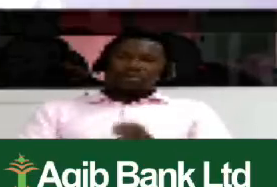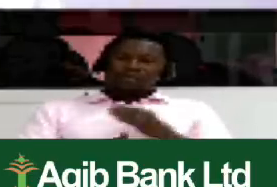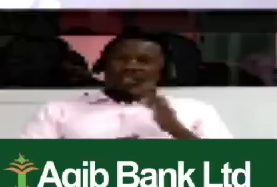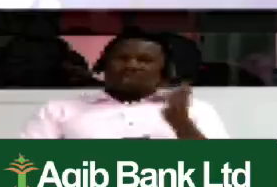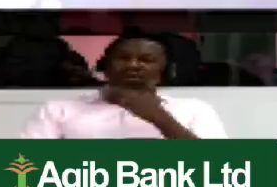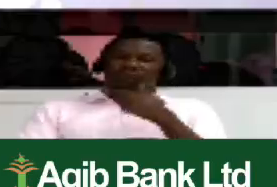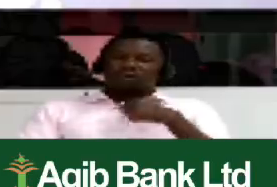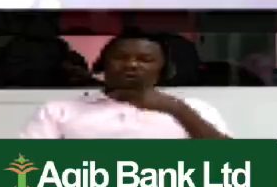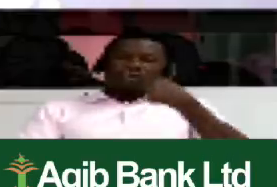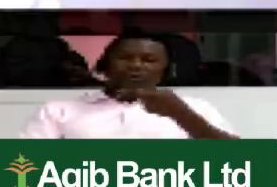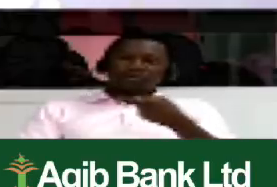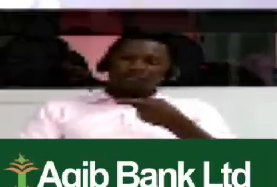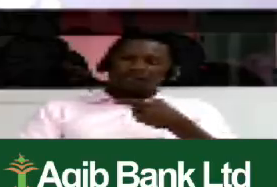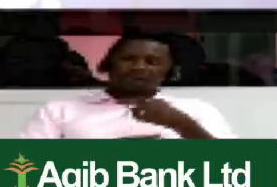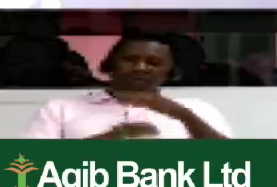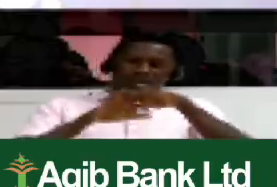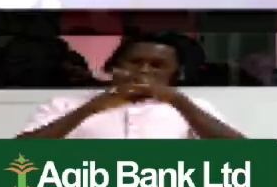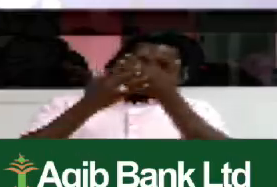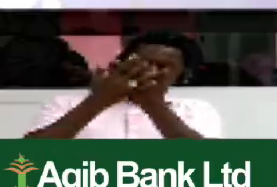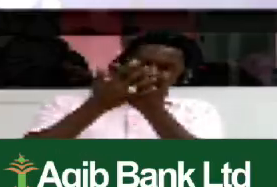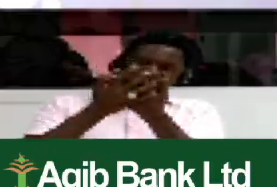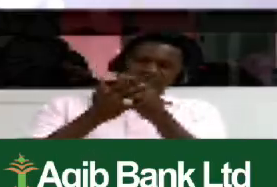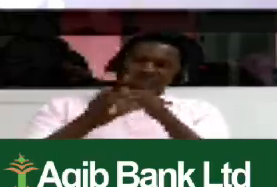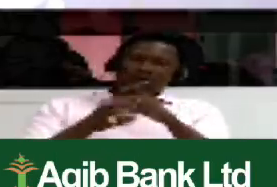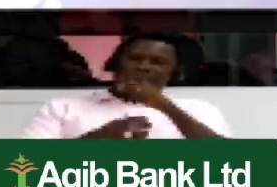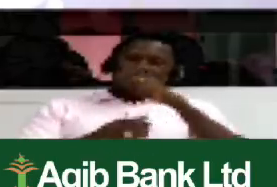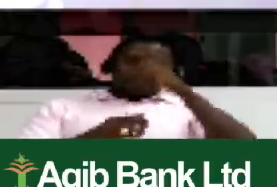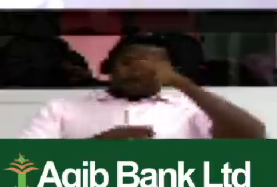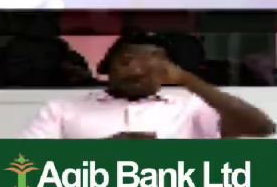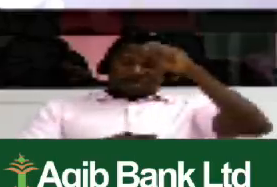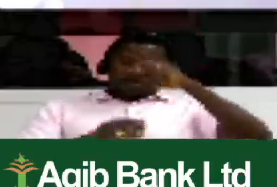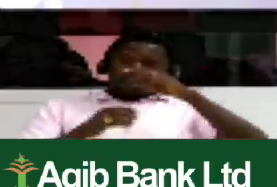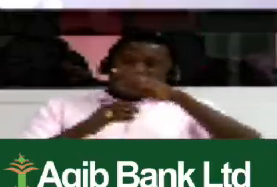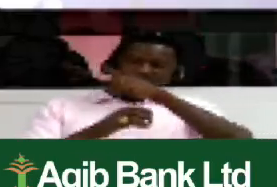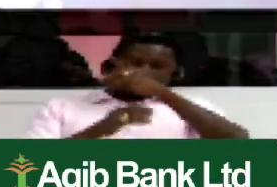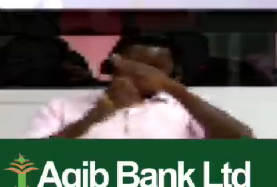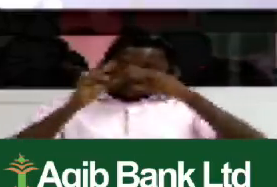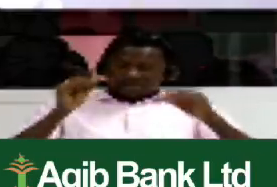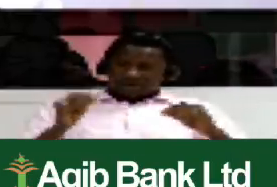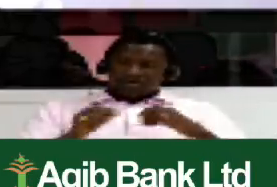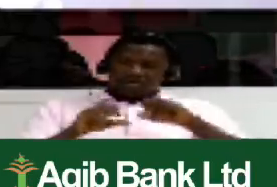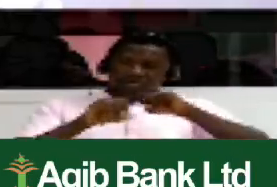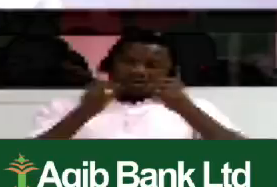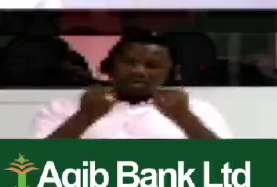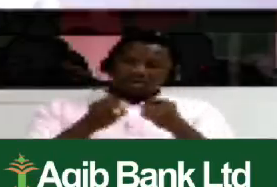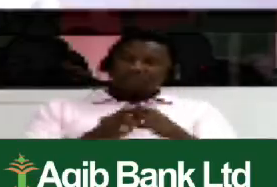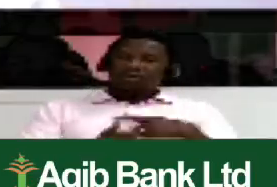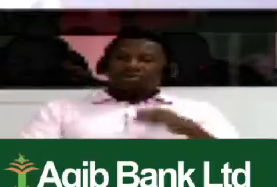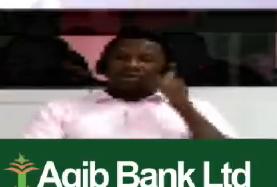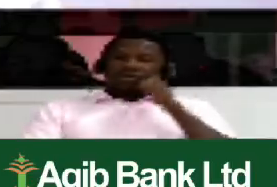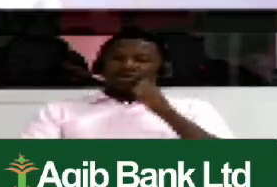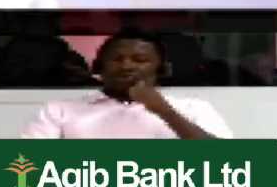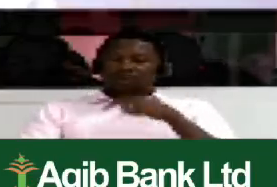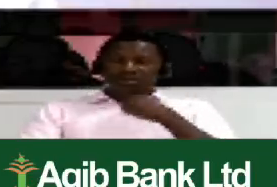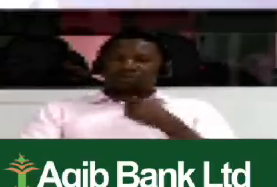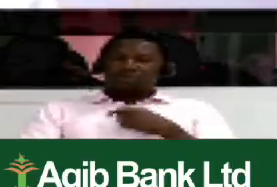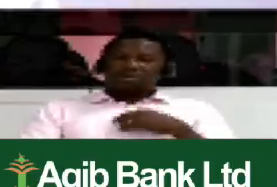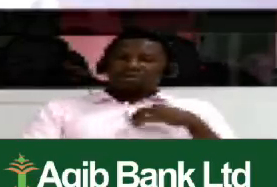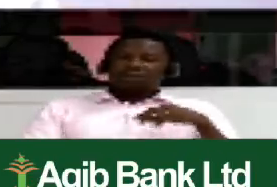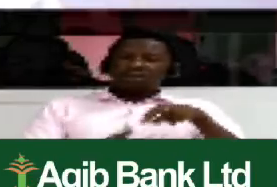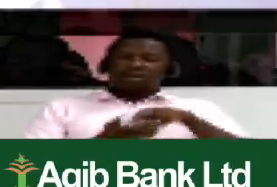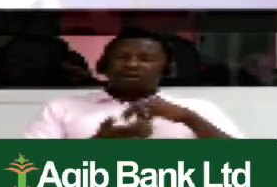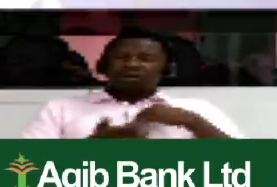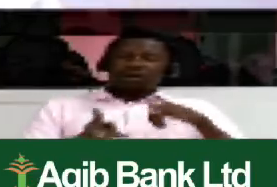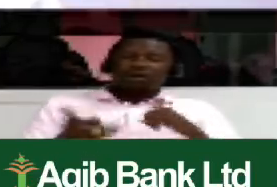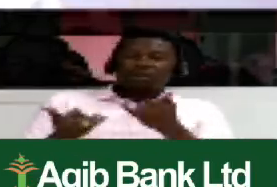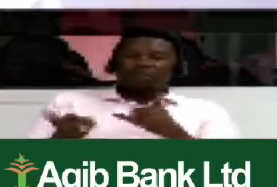came from one of the cells in one of the police stations that was broken into. And he was used as an entertainer at that hall